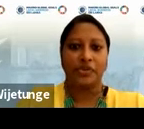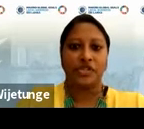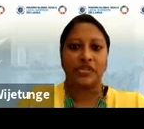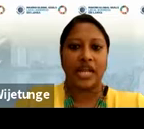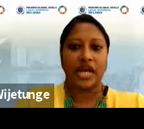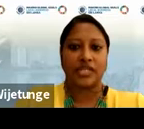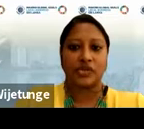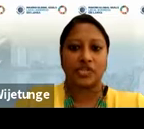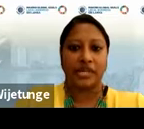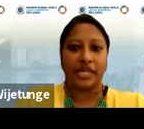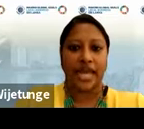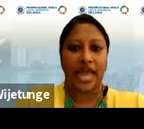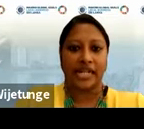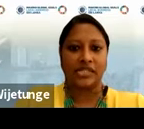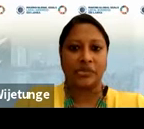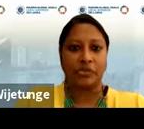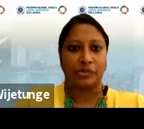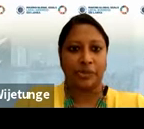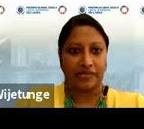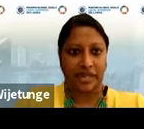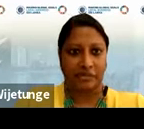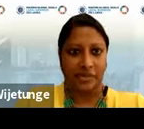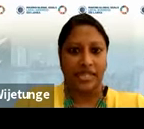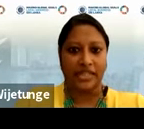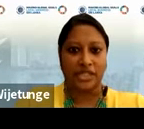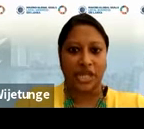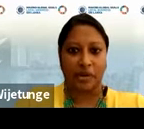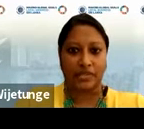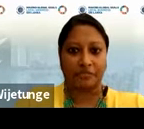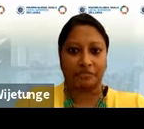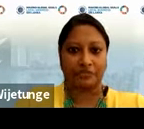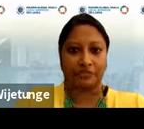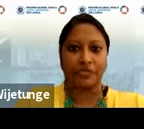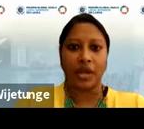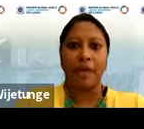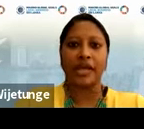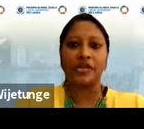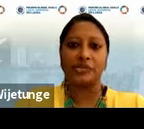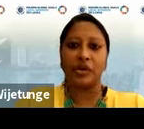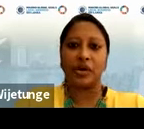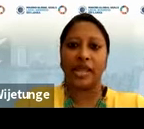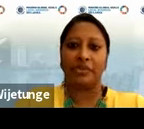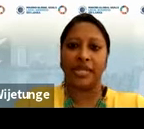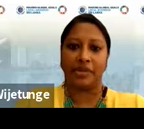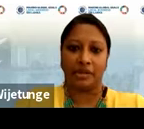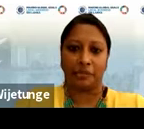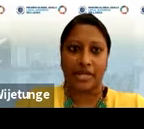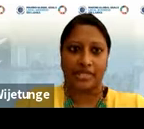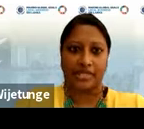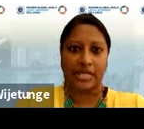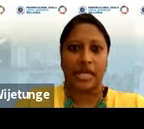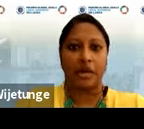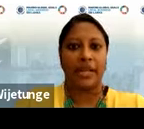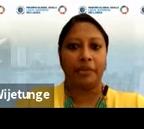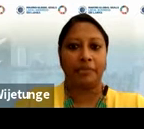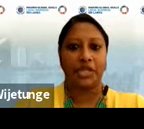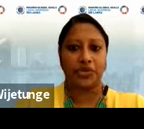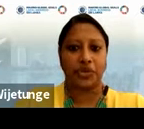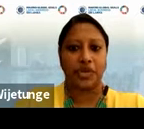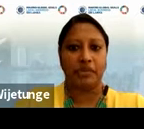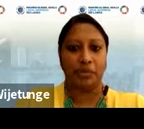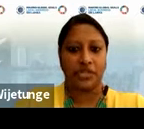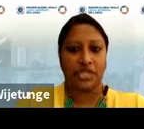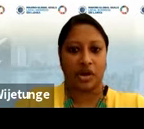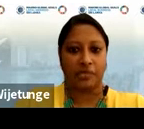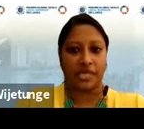The Network Sri Lanka social media handles will be available in the chat box. Micro, small, and medium enterprises play a major